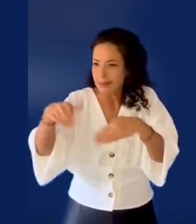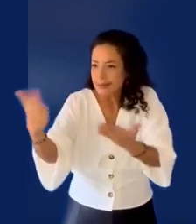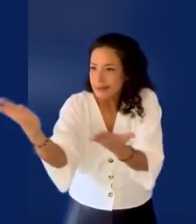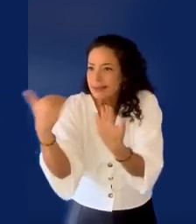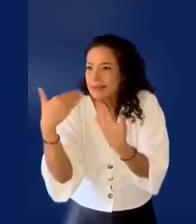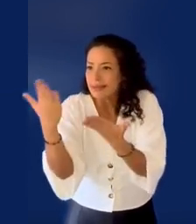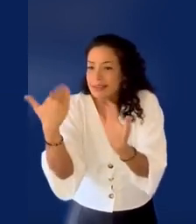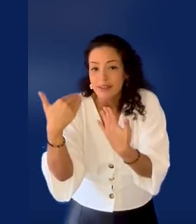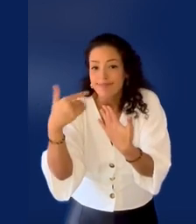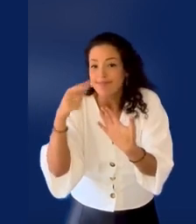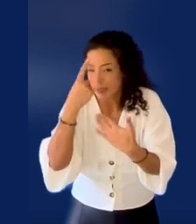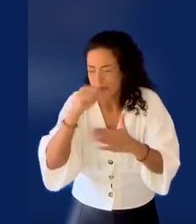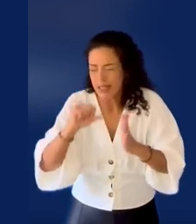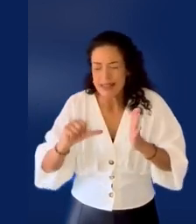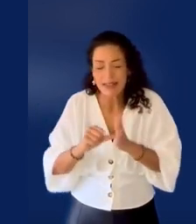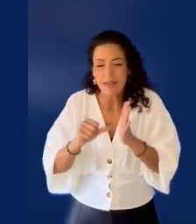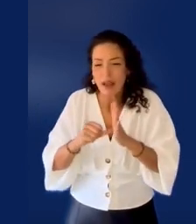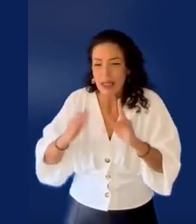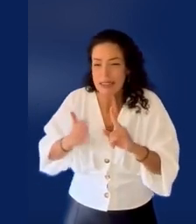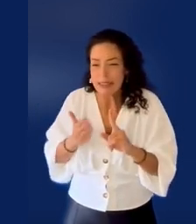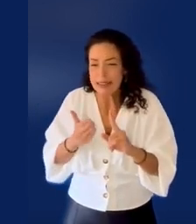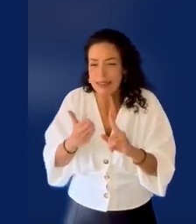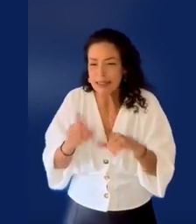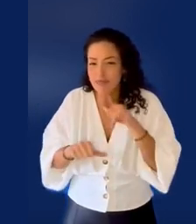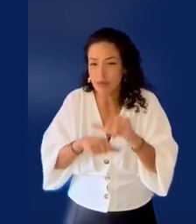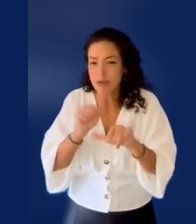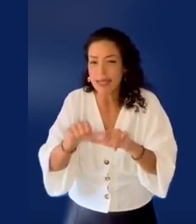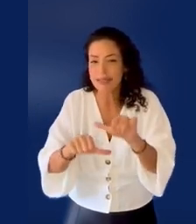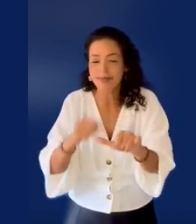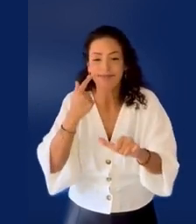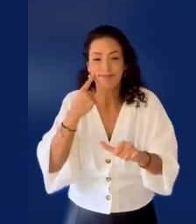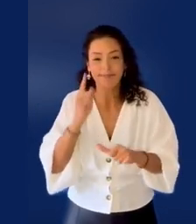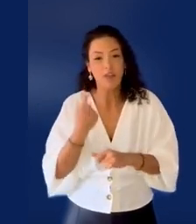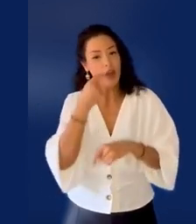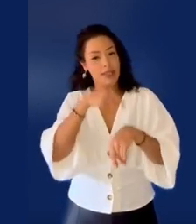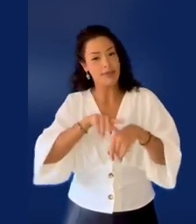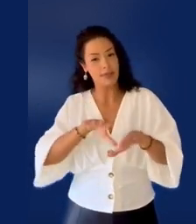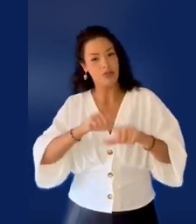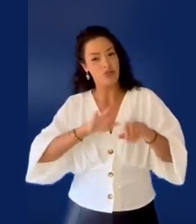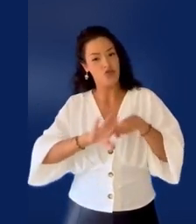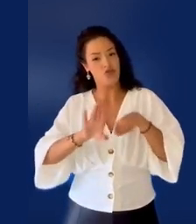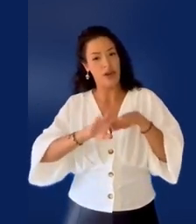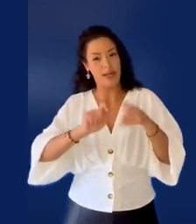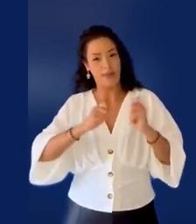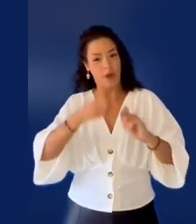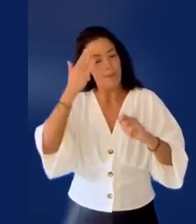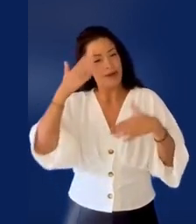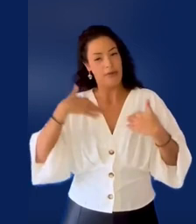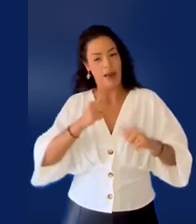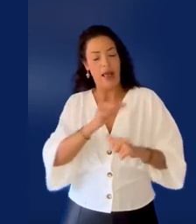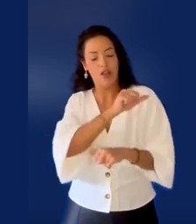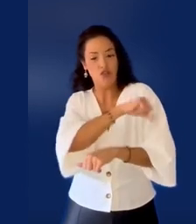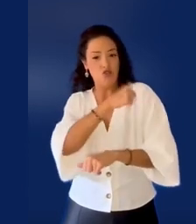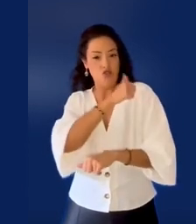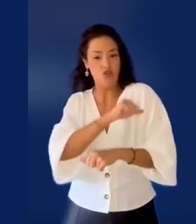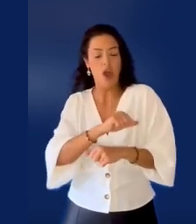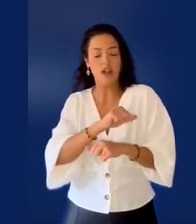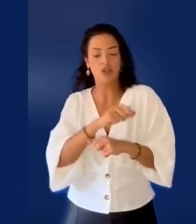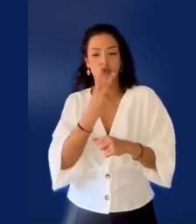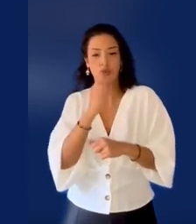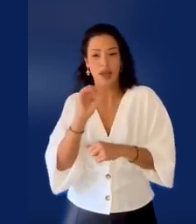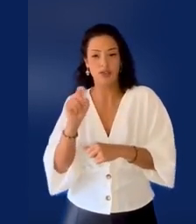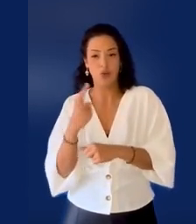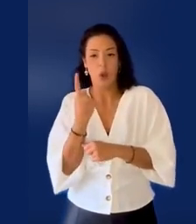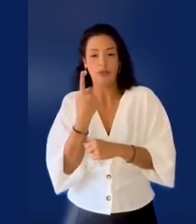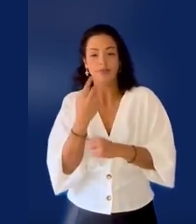take longer than we imagined. When I first started my training to be a mental health nurse in 2001, inpatient wards still